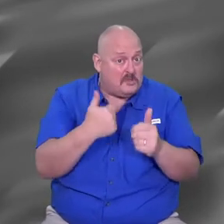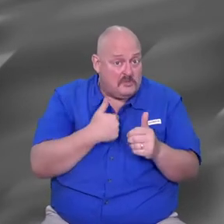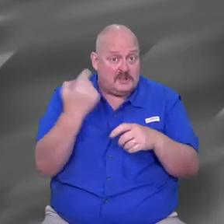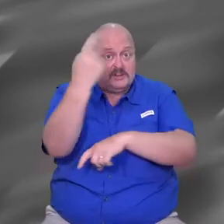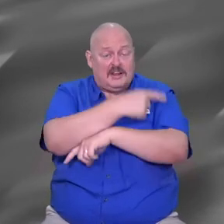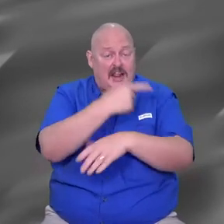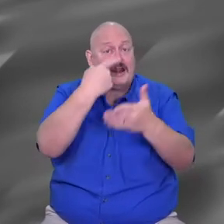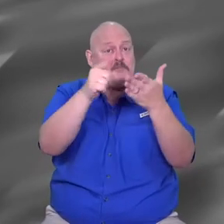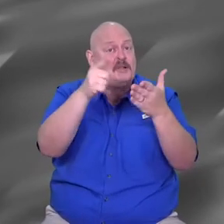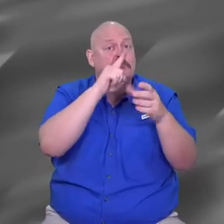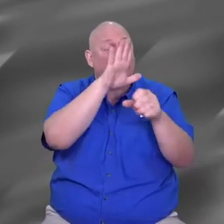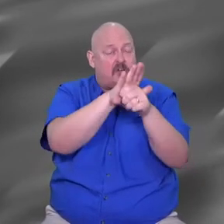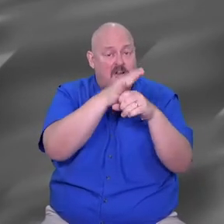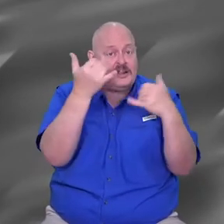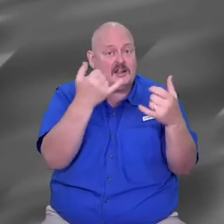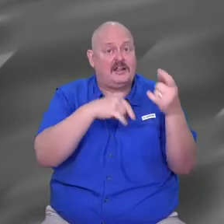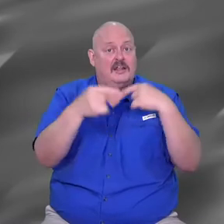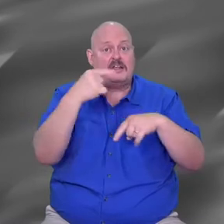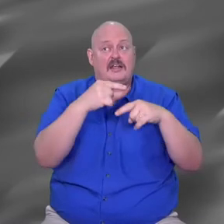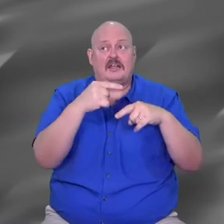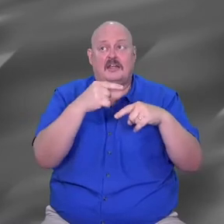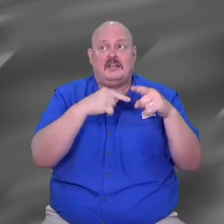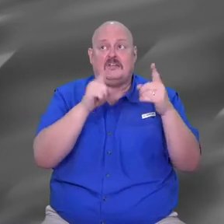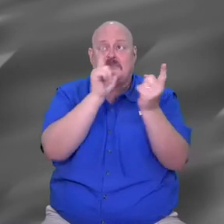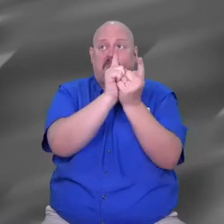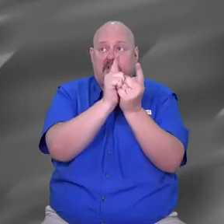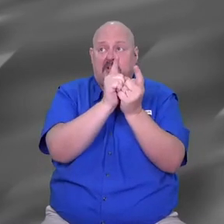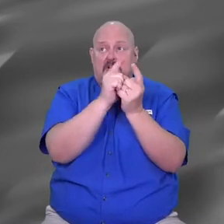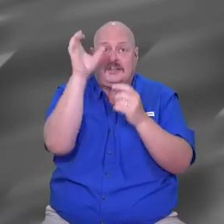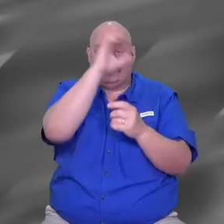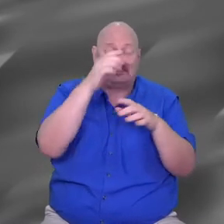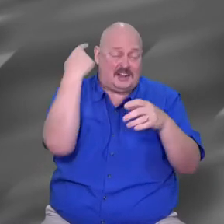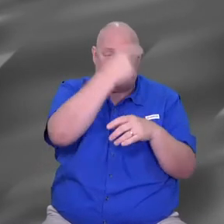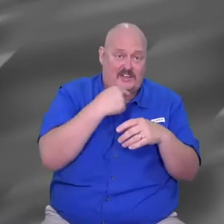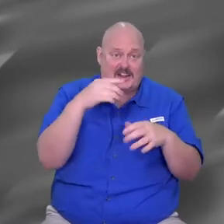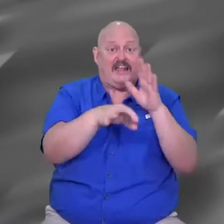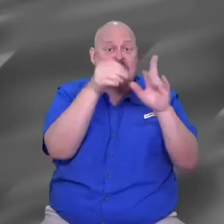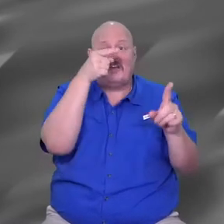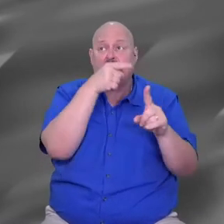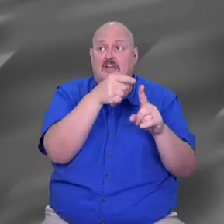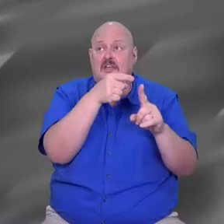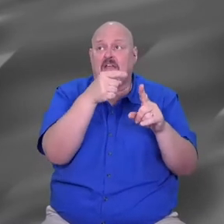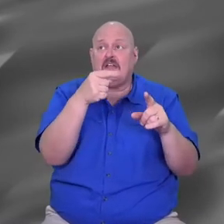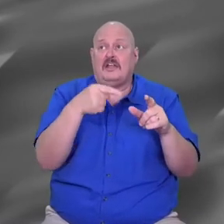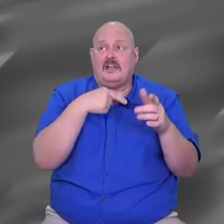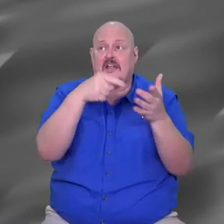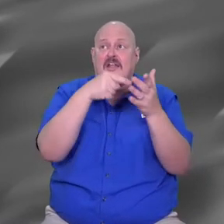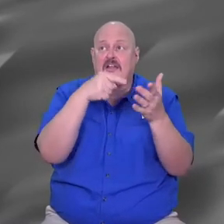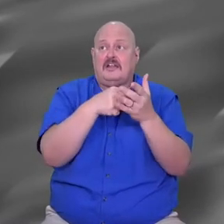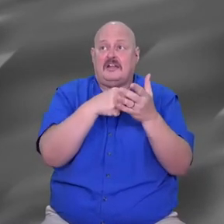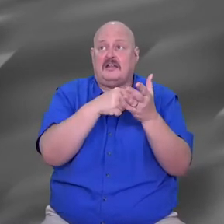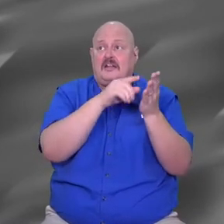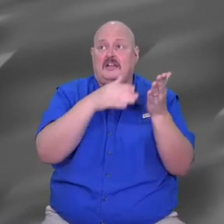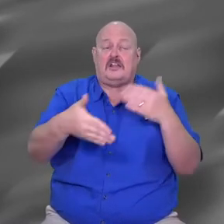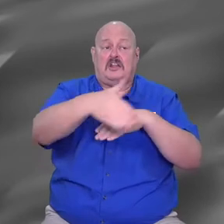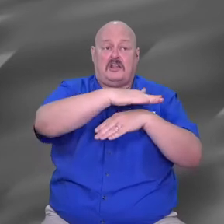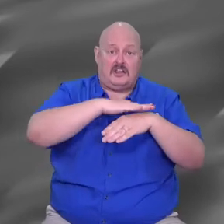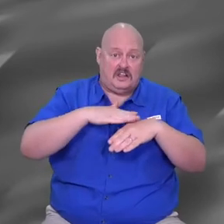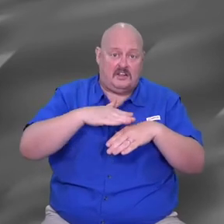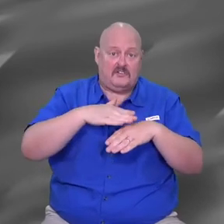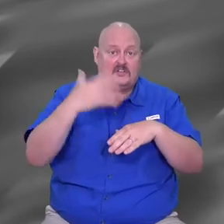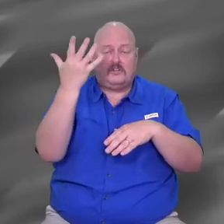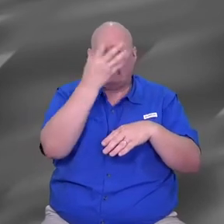I have paid my vows. Therefore came I forth to meet thee diligently to seek thy face, and I have found thee. I have decked my bed with coverings of tapestry,